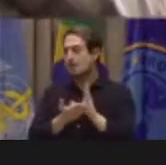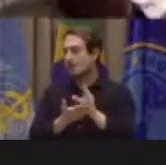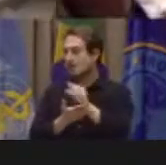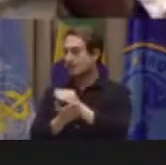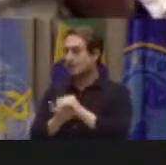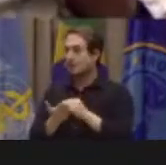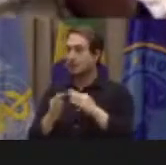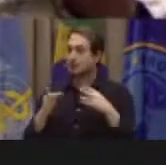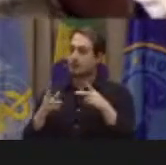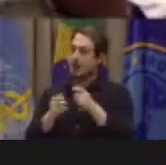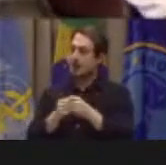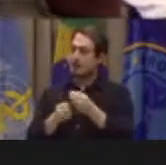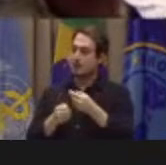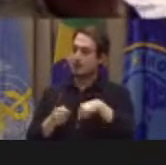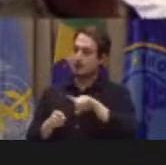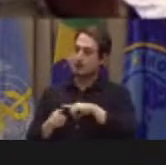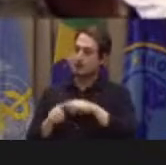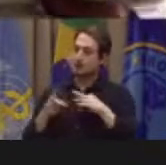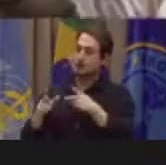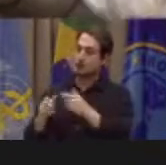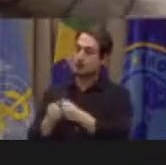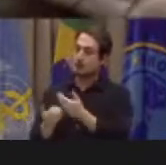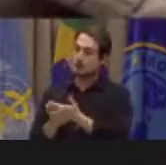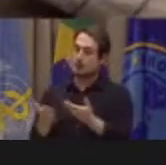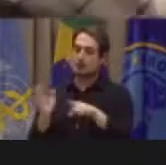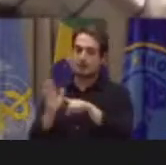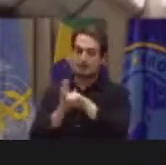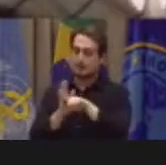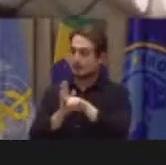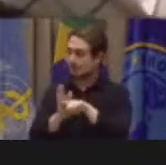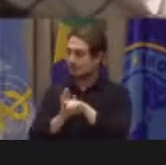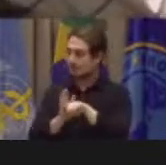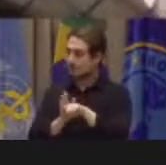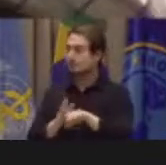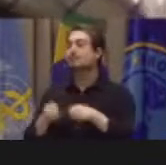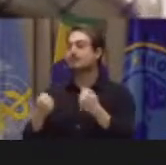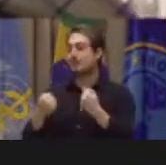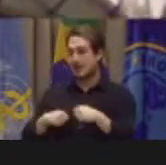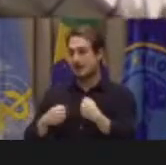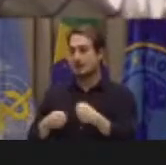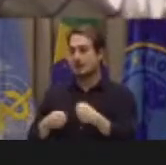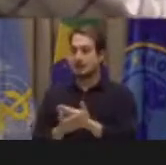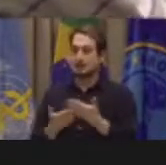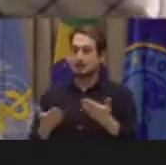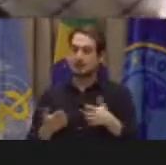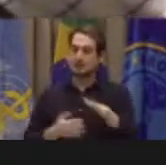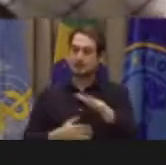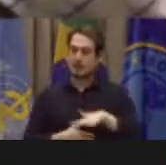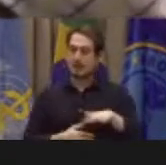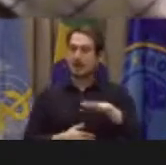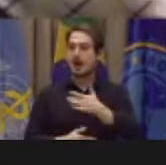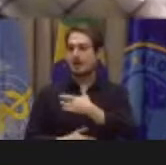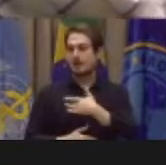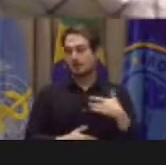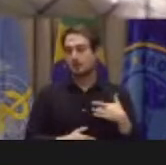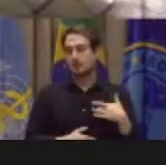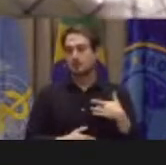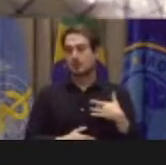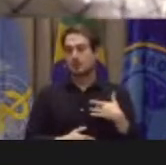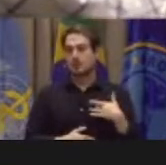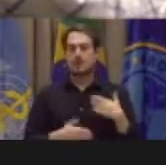have a concrete database so we can do this and all the other researches that are necessary on